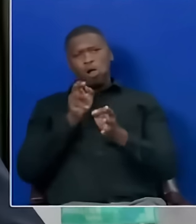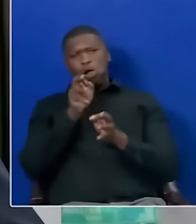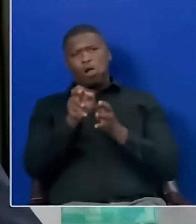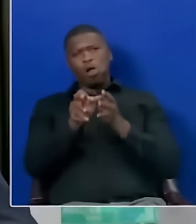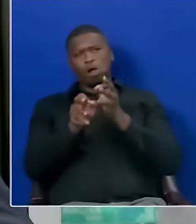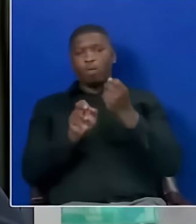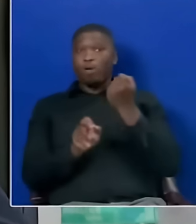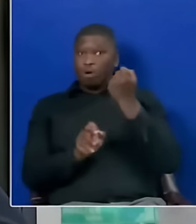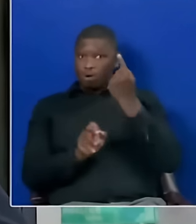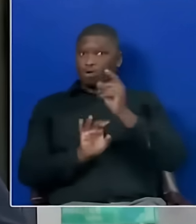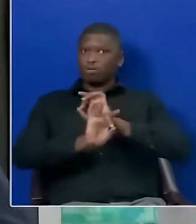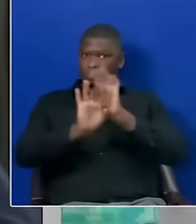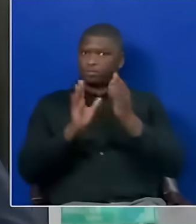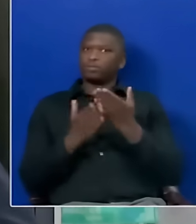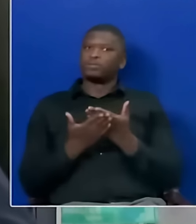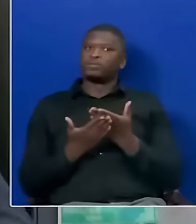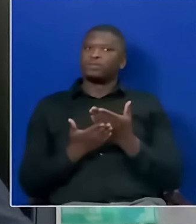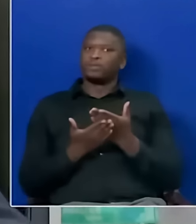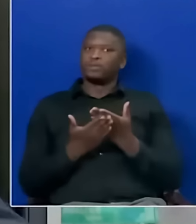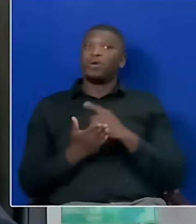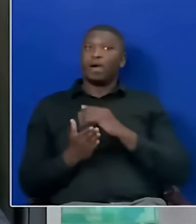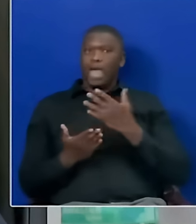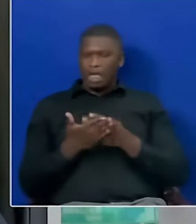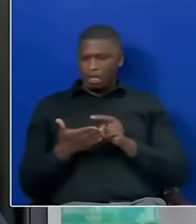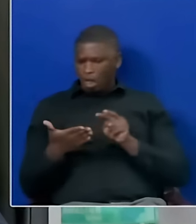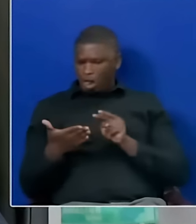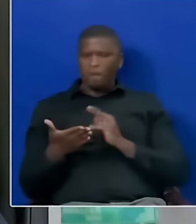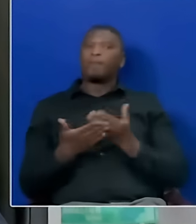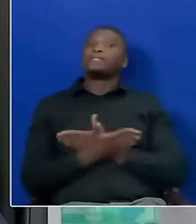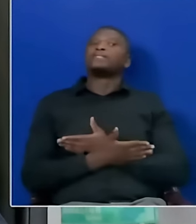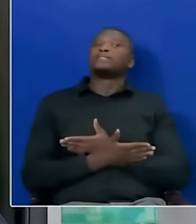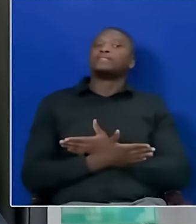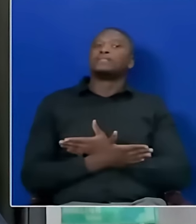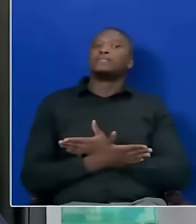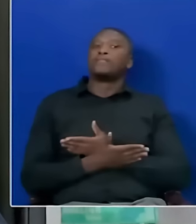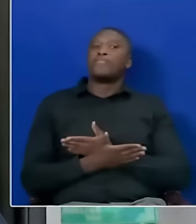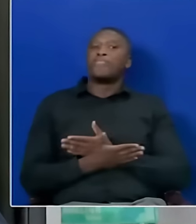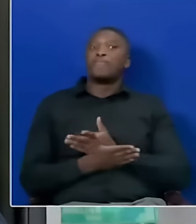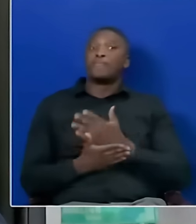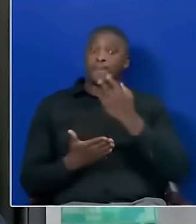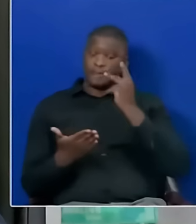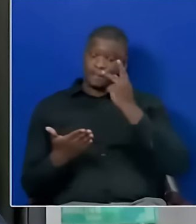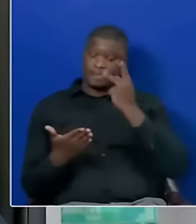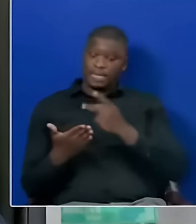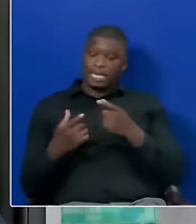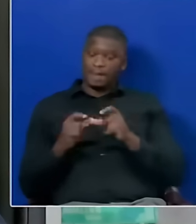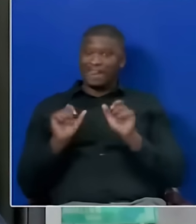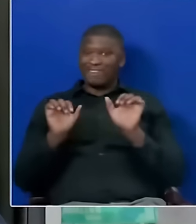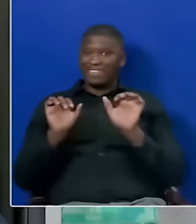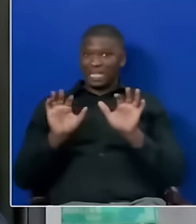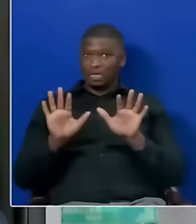you won't see it immediately. If you go to paragraph 10, I will read it for the record.